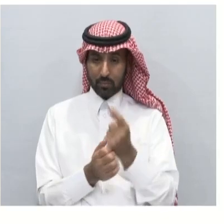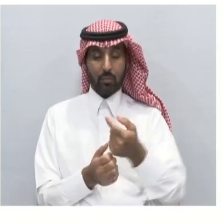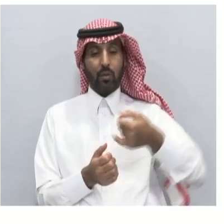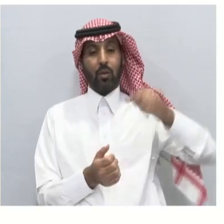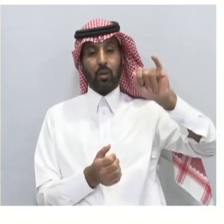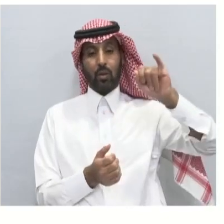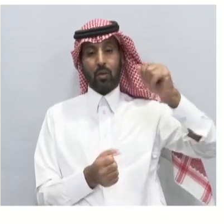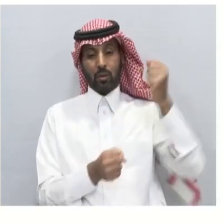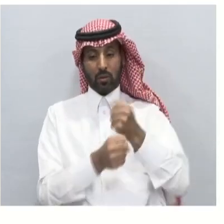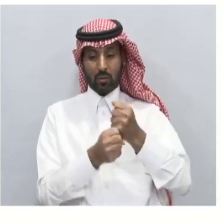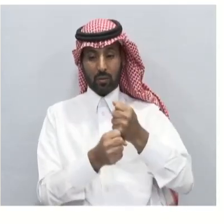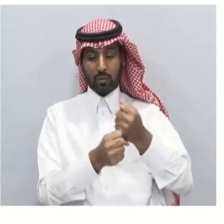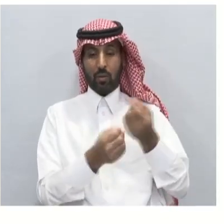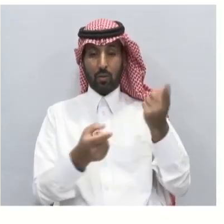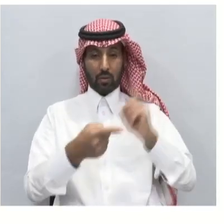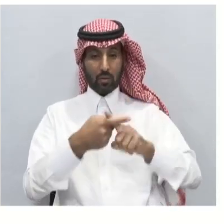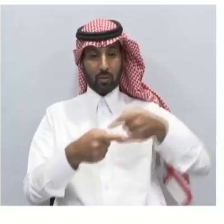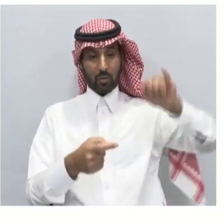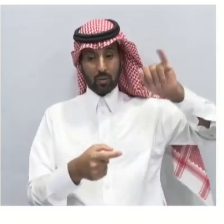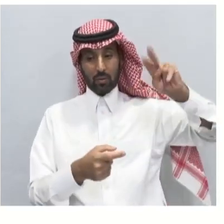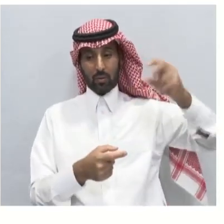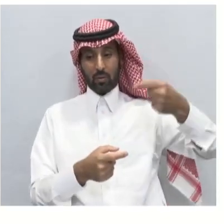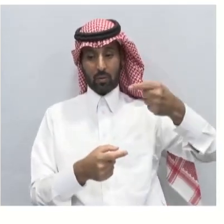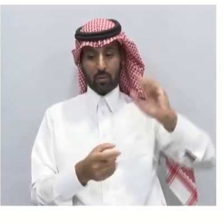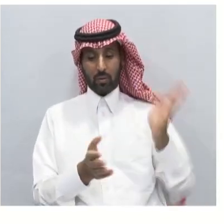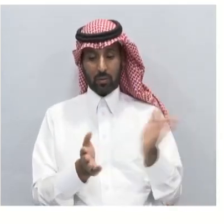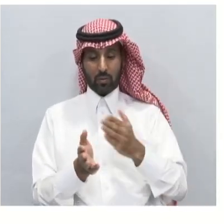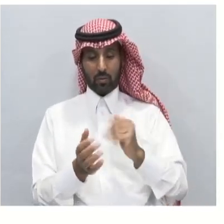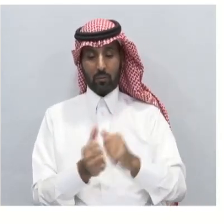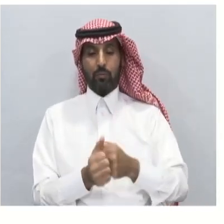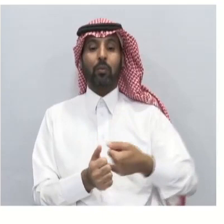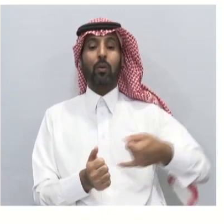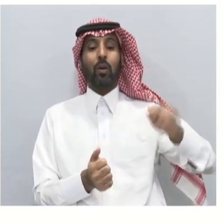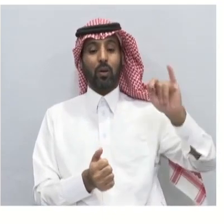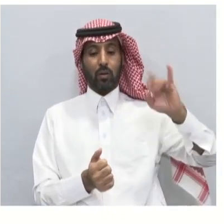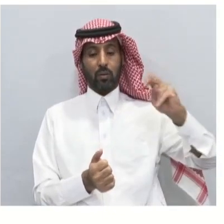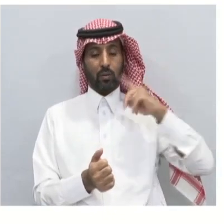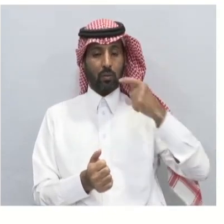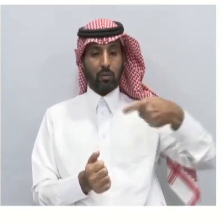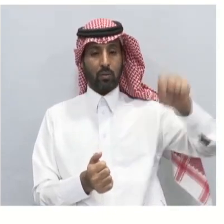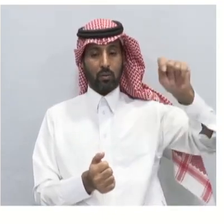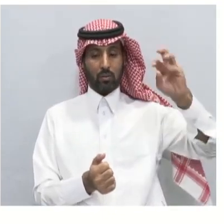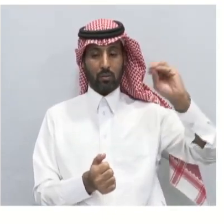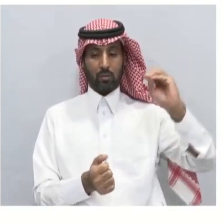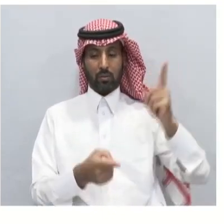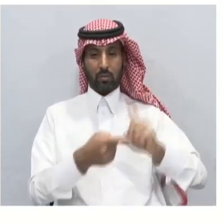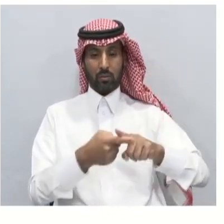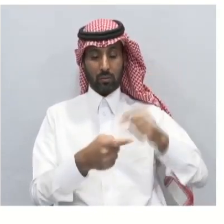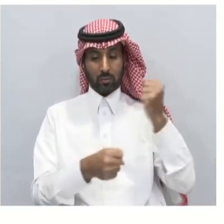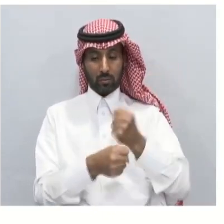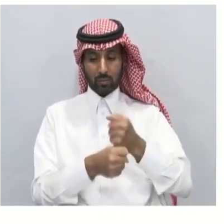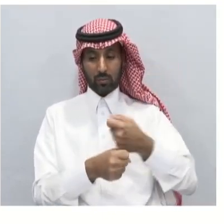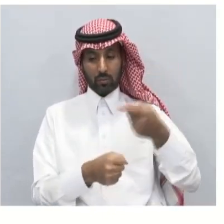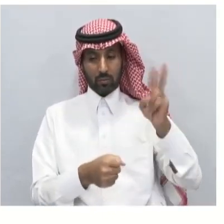have gerunds, we have verb ing. With the infinitives, we have to plus the verb. Verb, only the